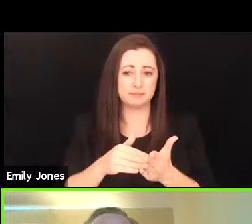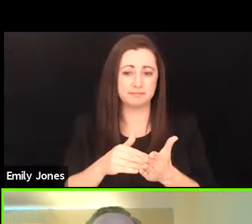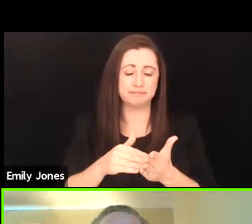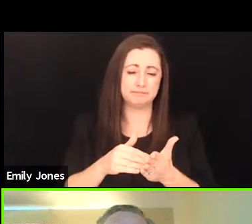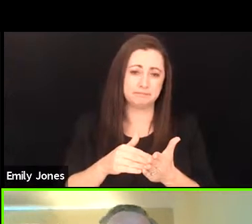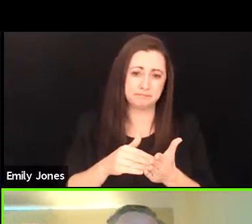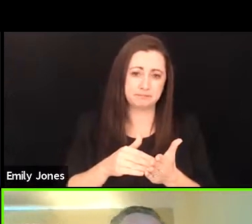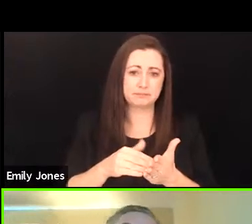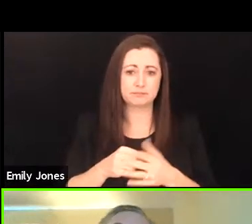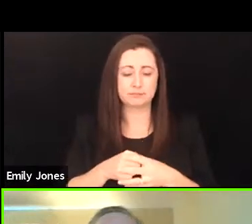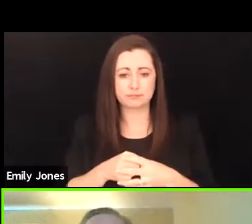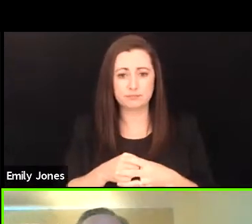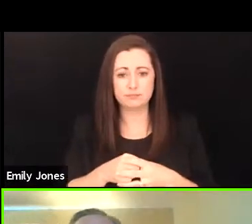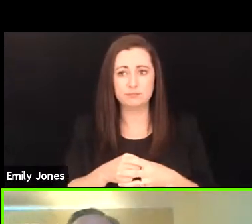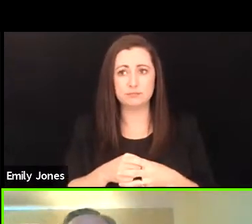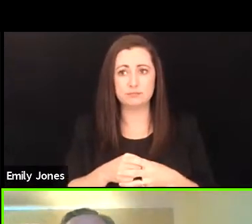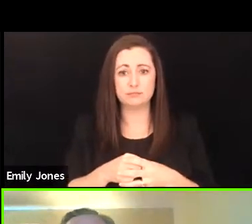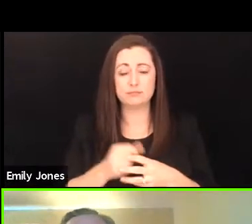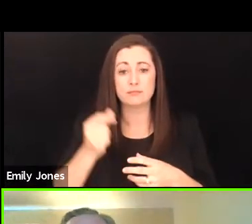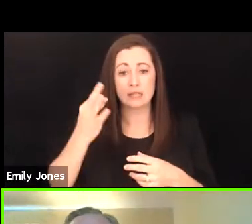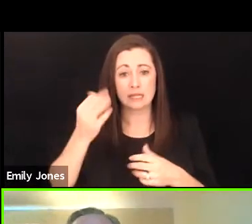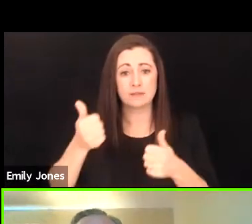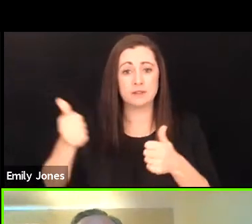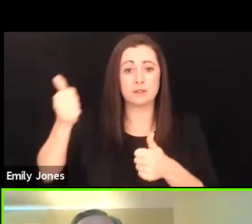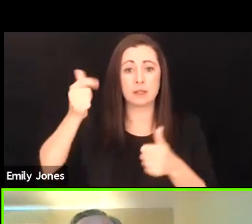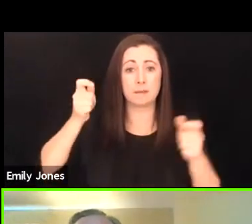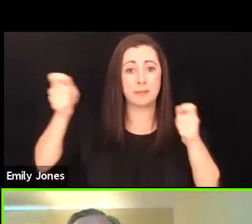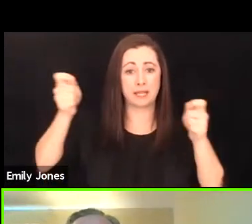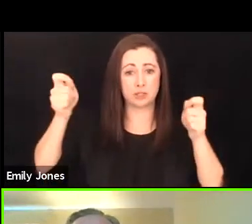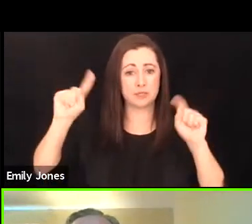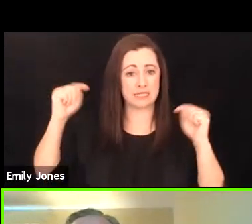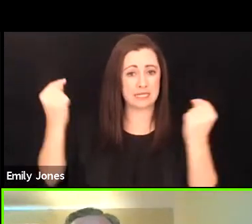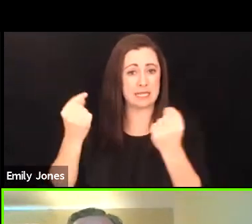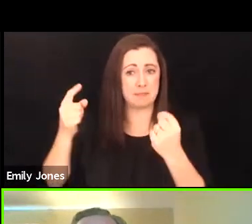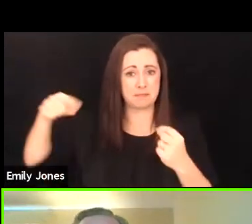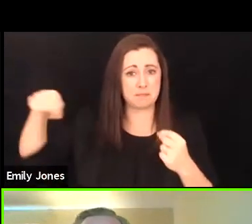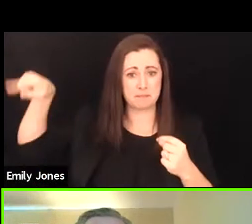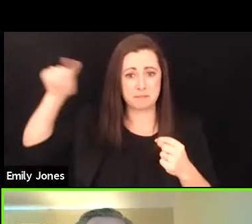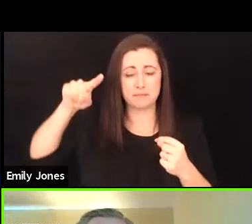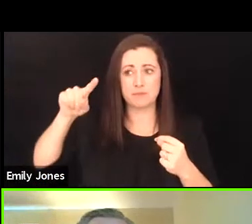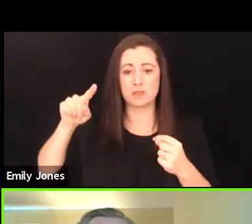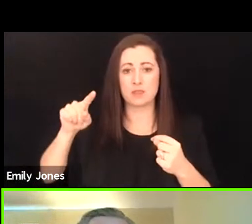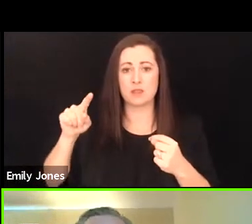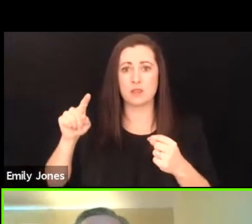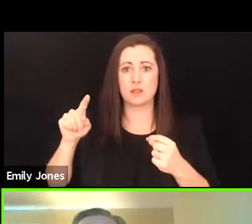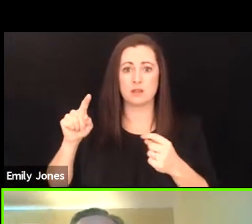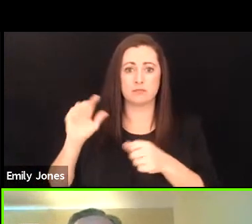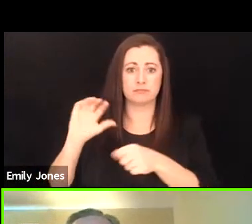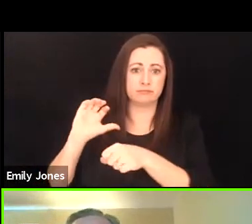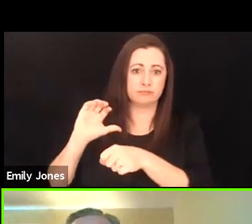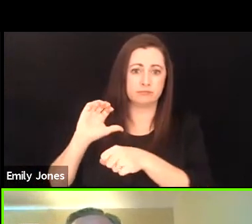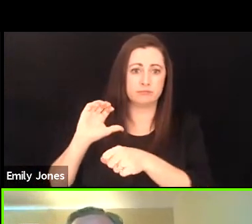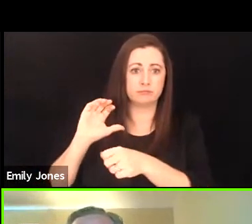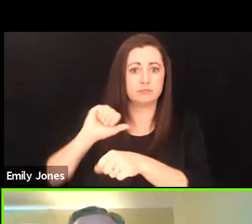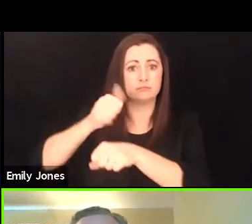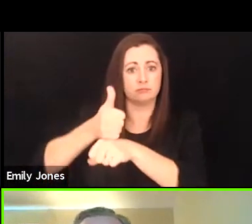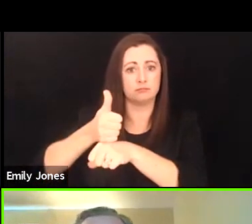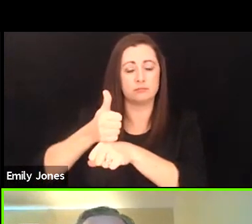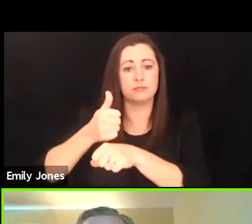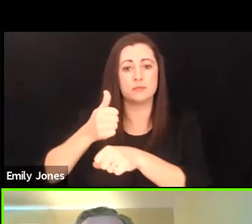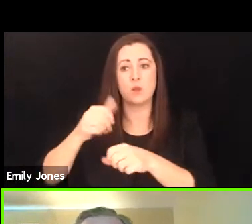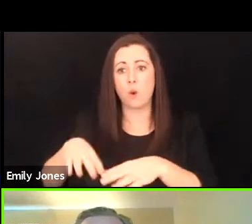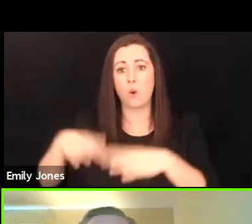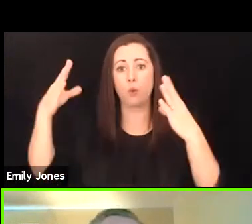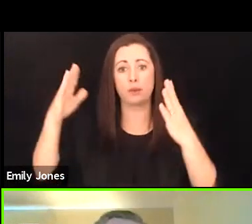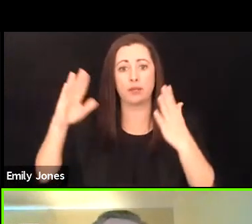you know, if a management team enforces and encourages a open community and